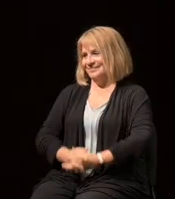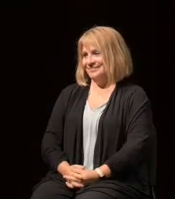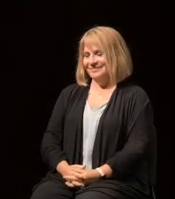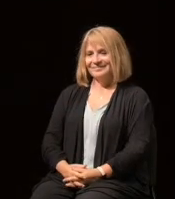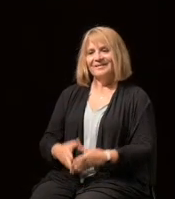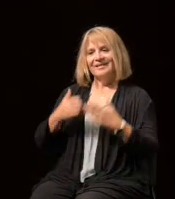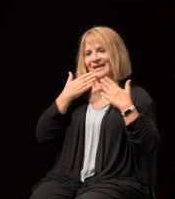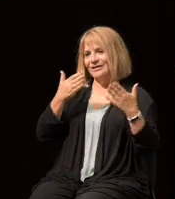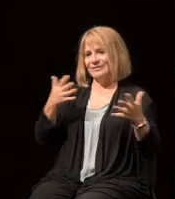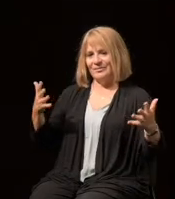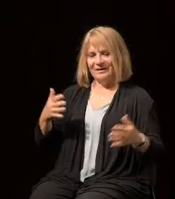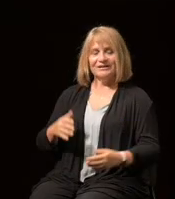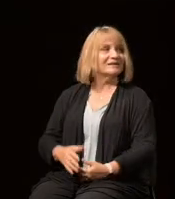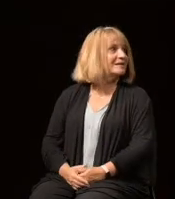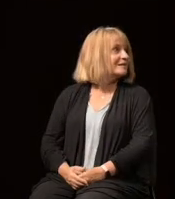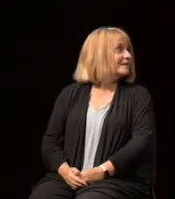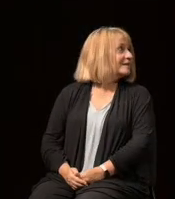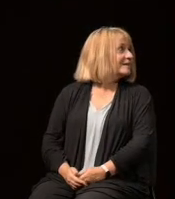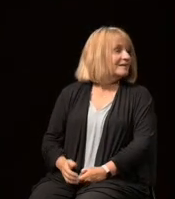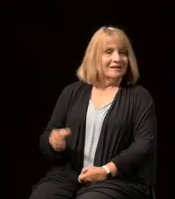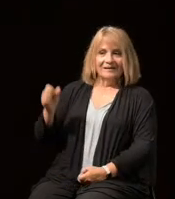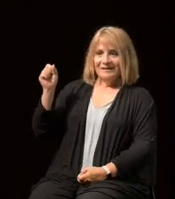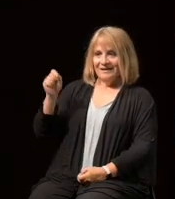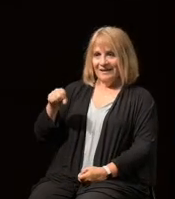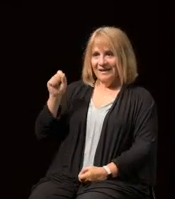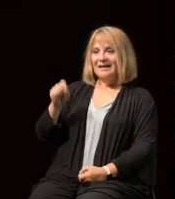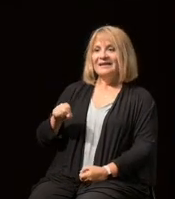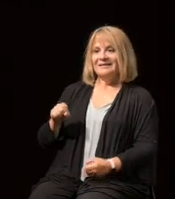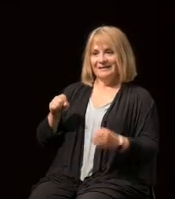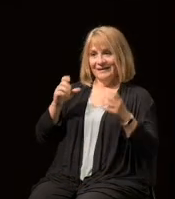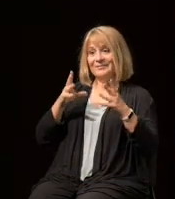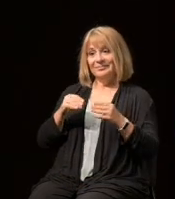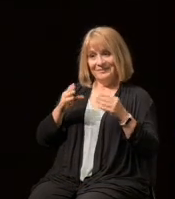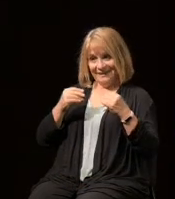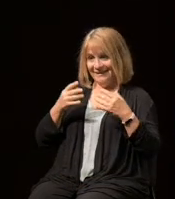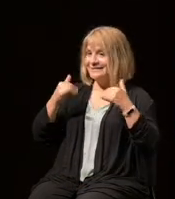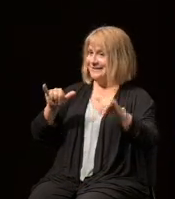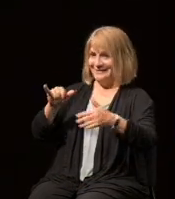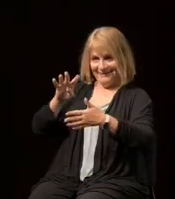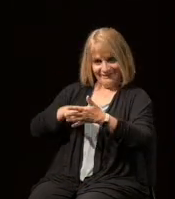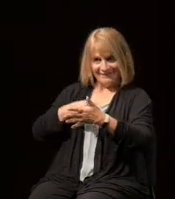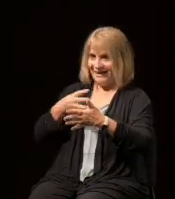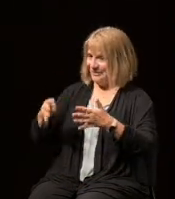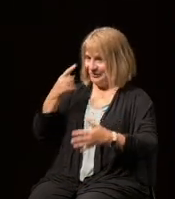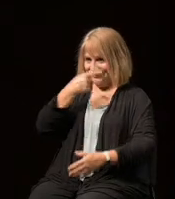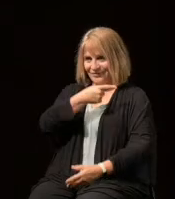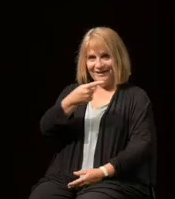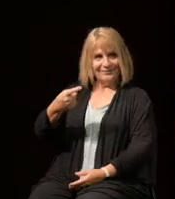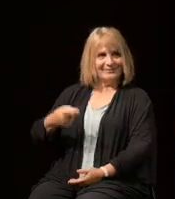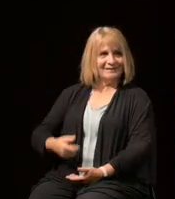Thank you very much. And yes, meetings are still on the schedule.